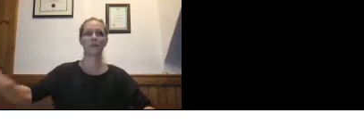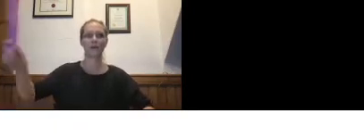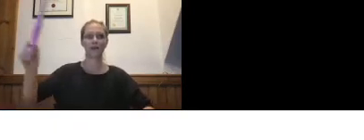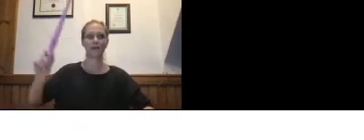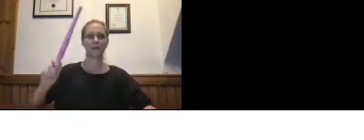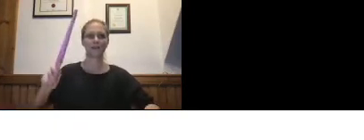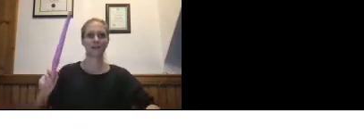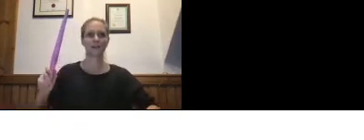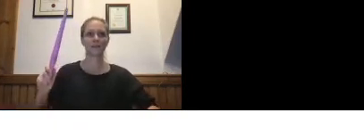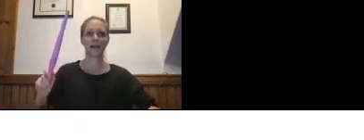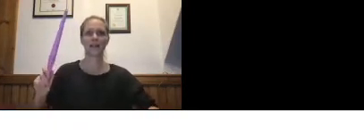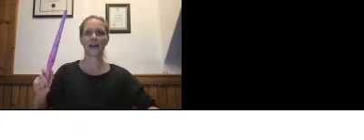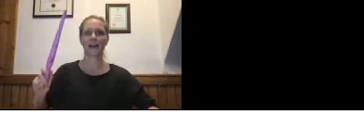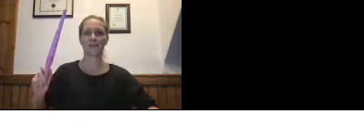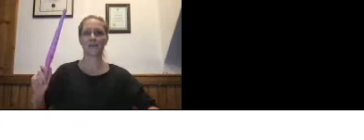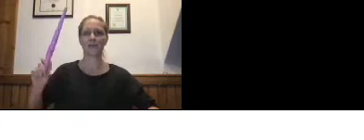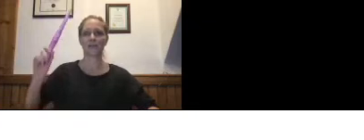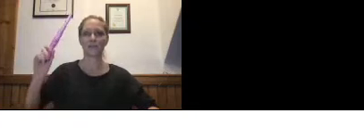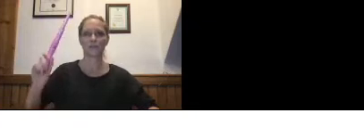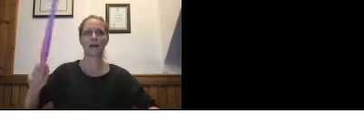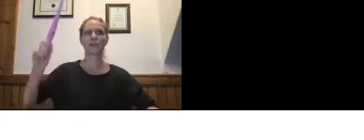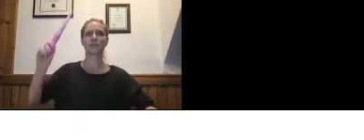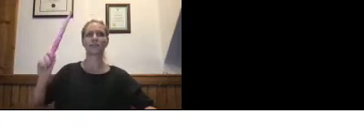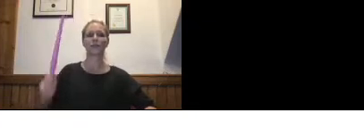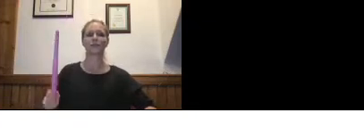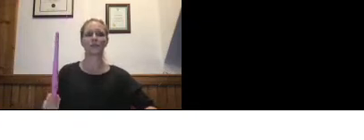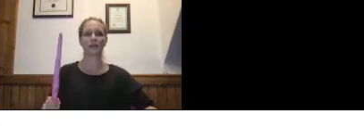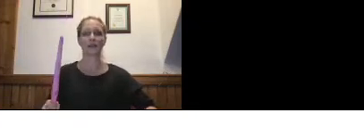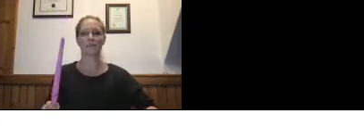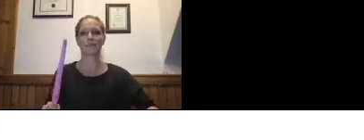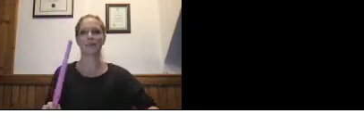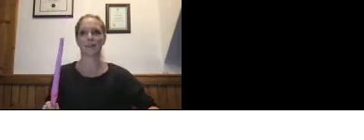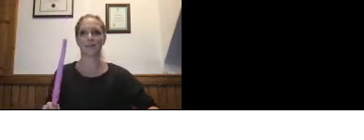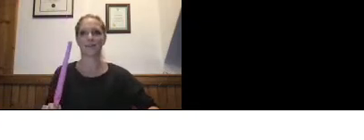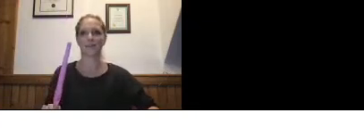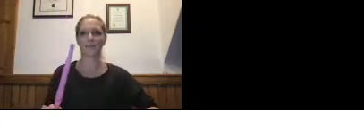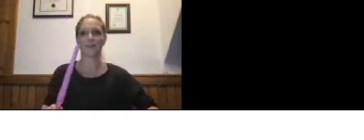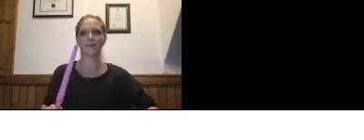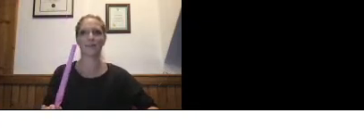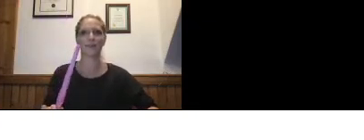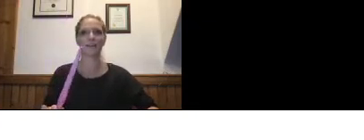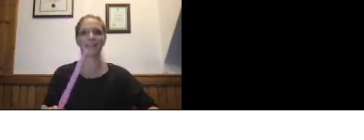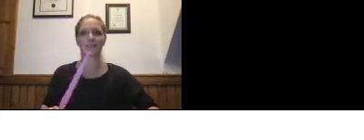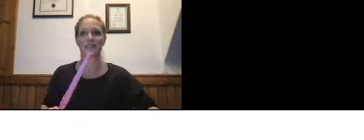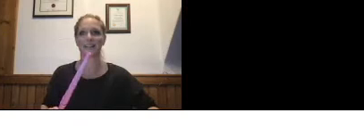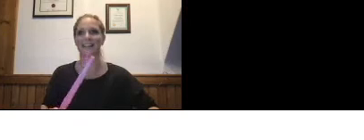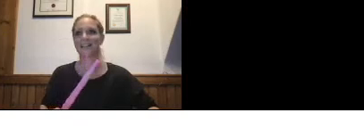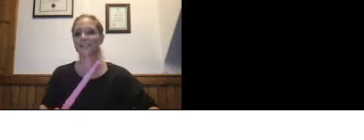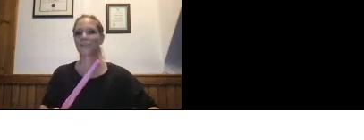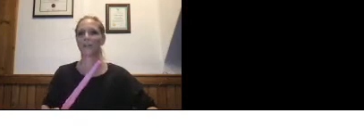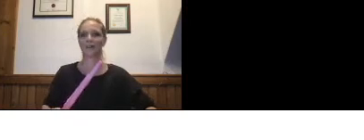I have a wand here that I'm going to use to magically forward the slides because I don't have control of the